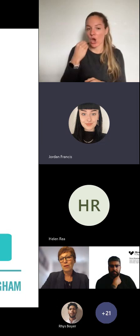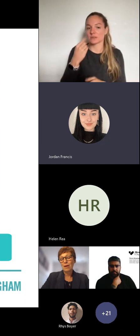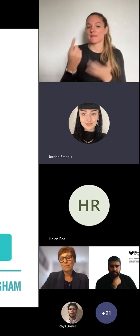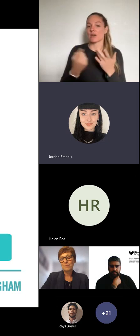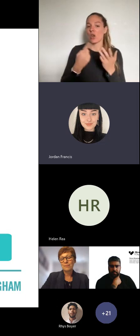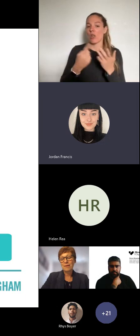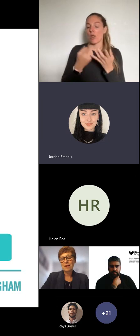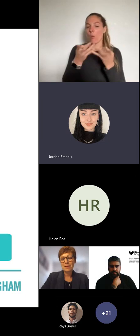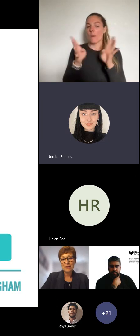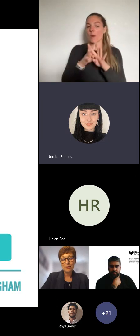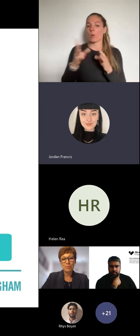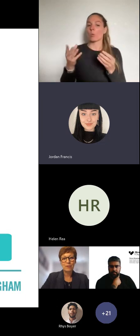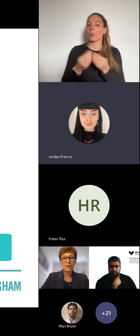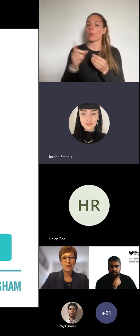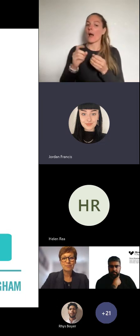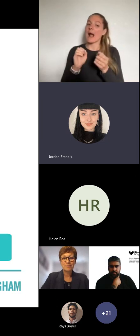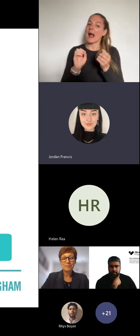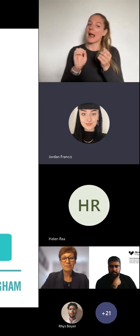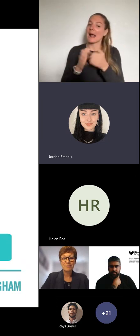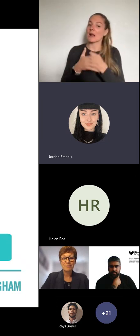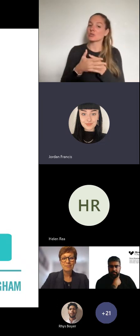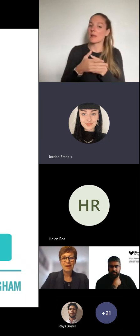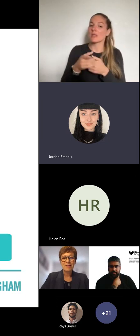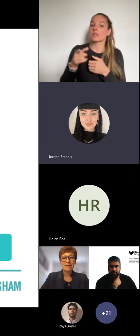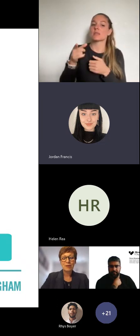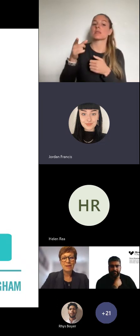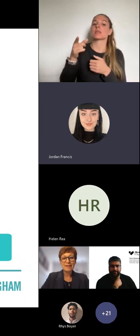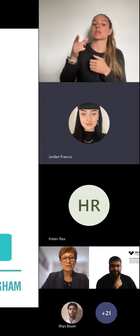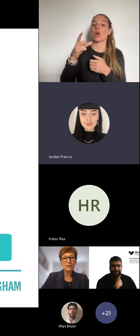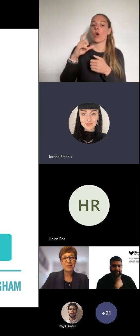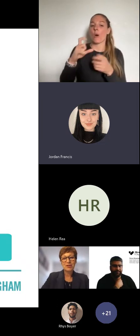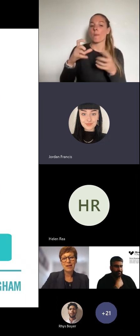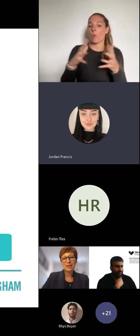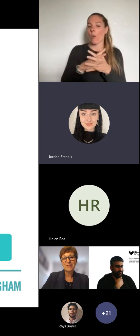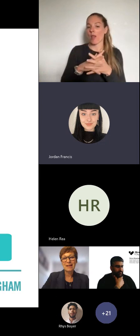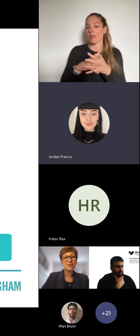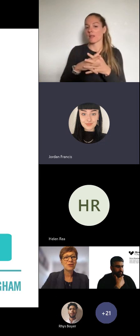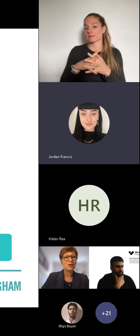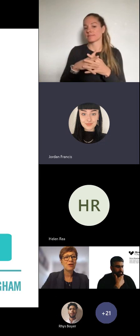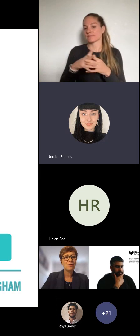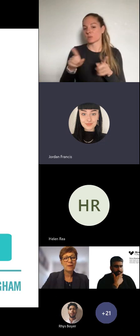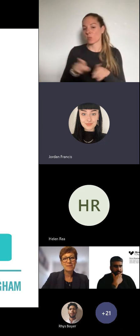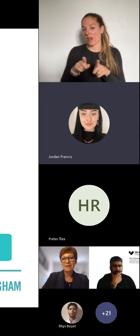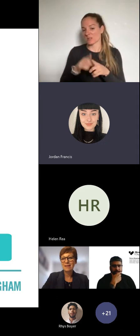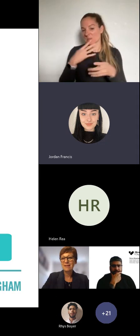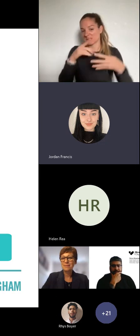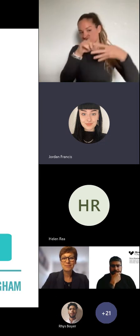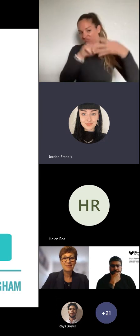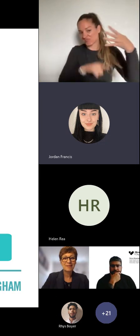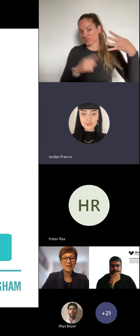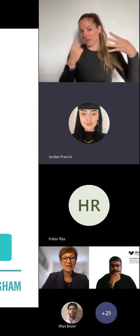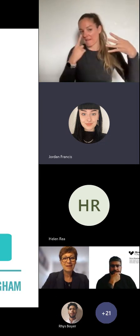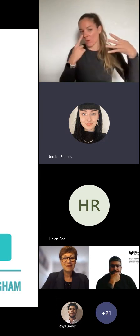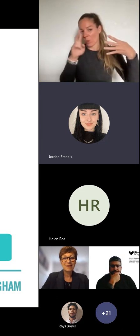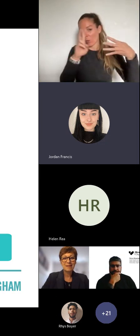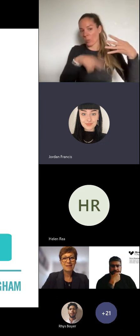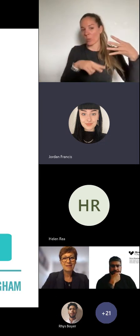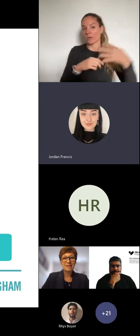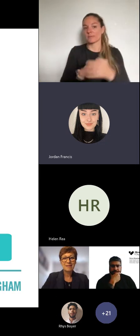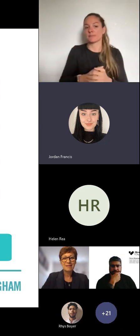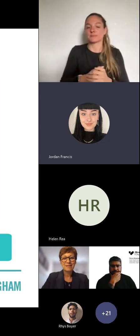and Commonwealth community health profile. So please feel free to check those out on our website.